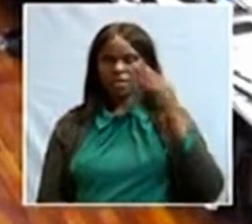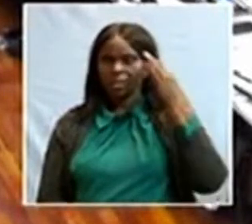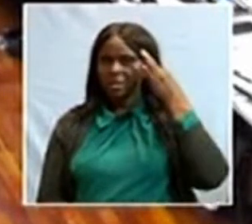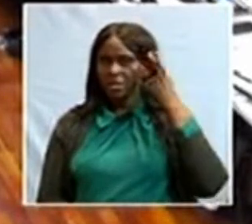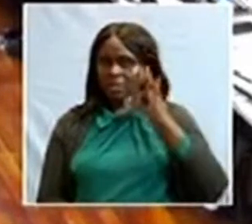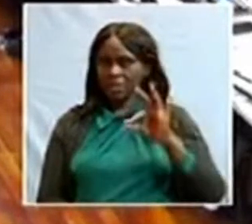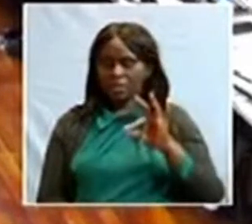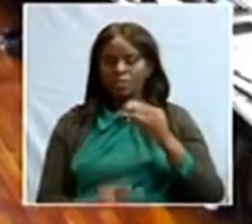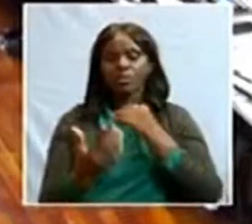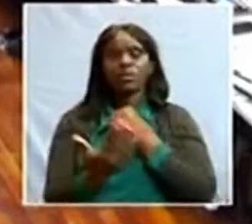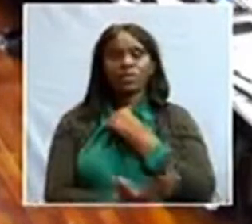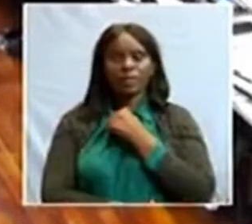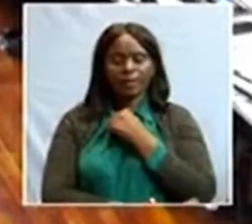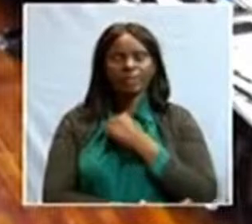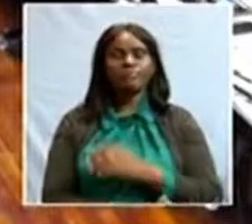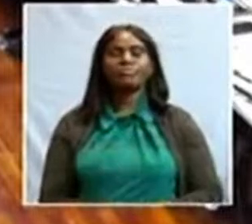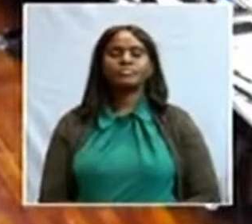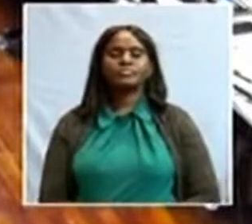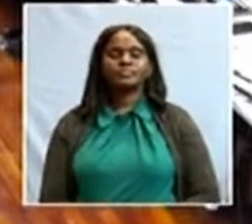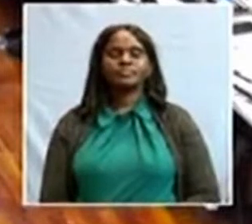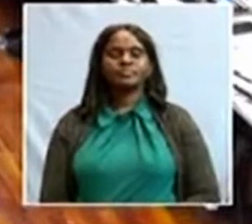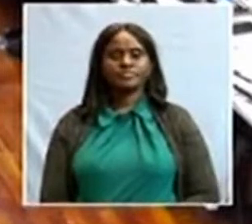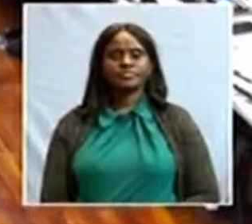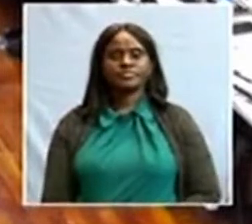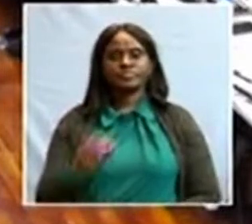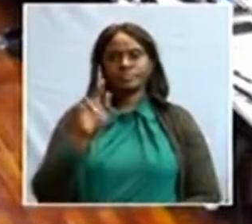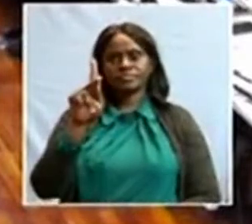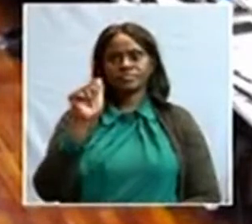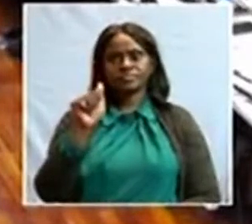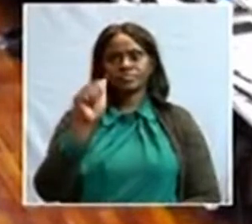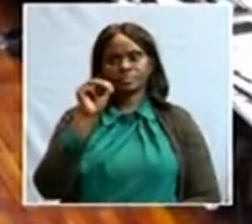Assembly, and you are welcome. Honorable Commando.